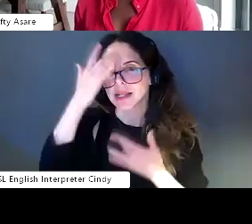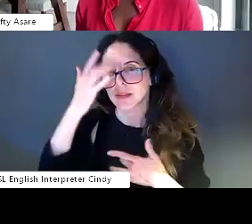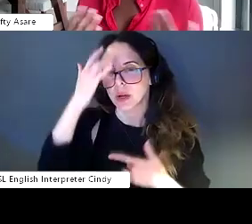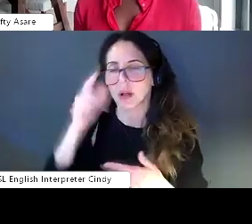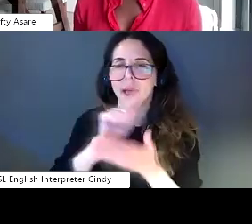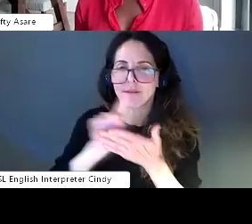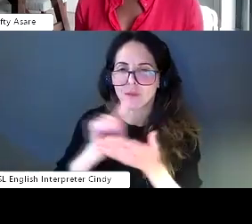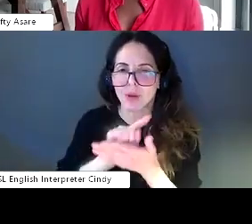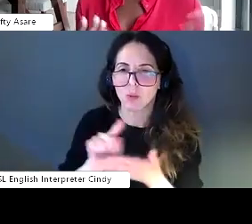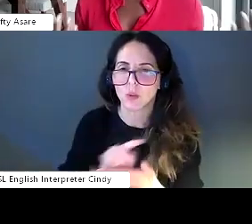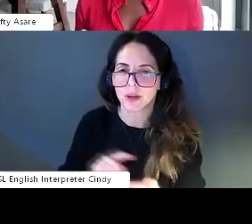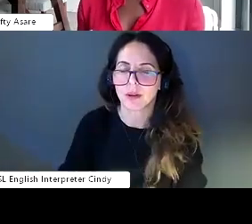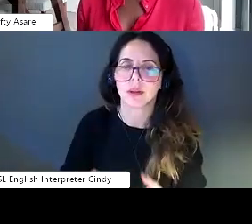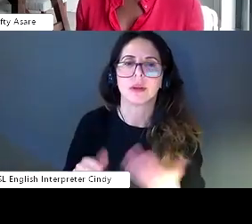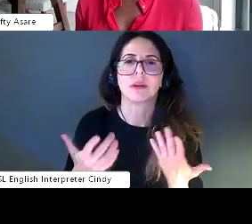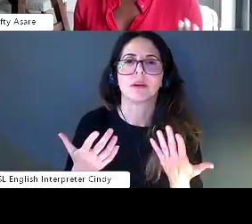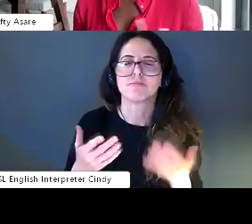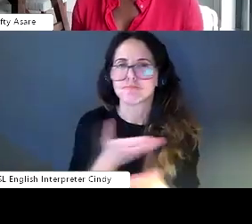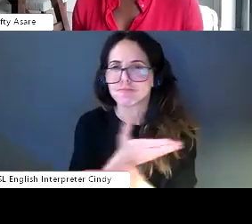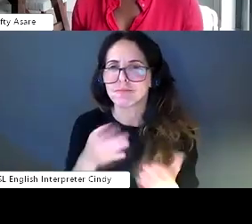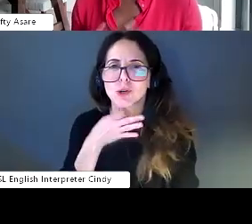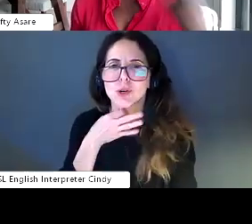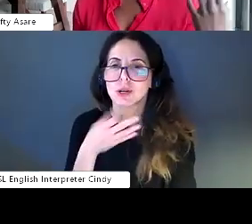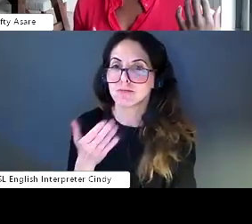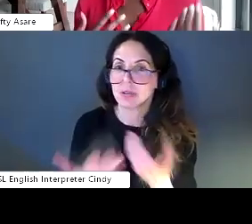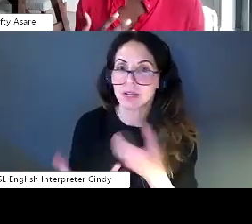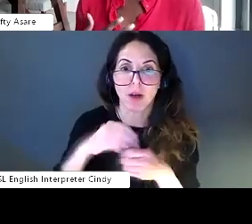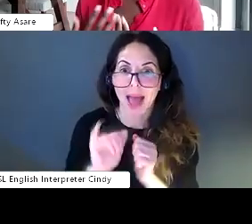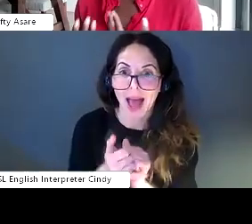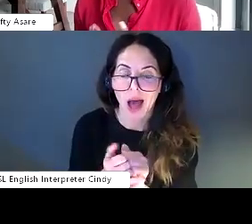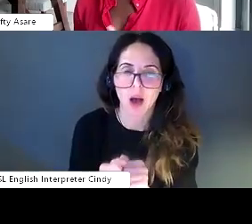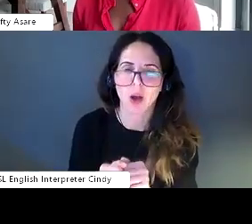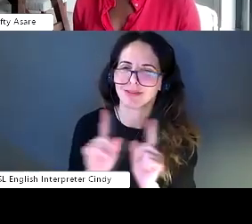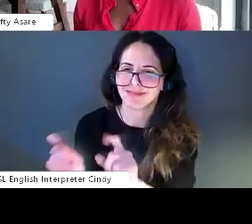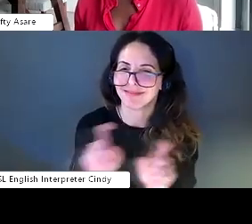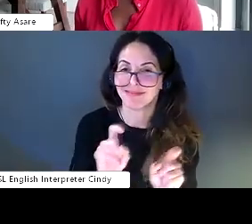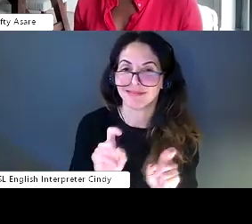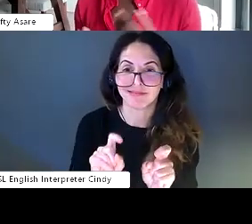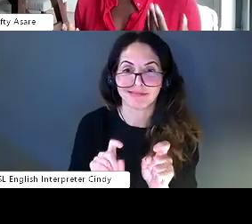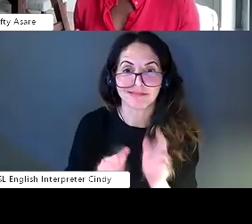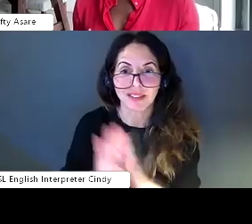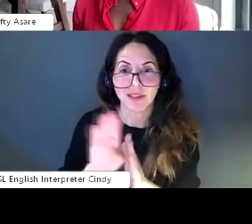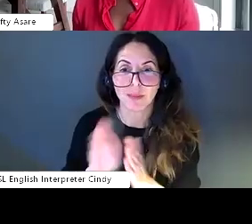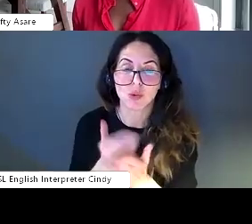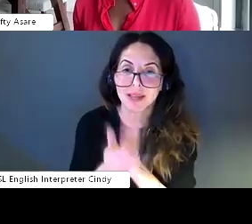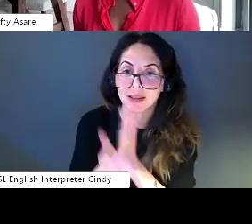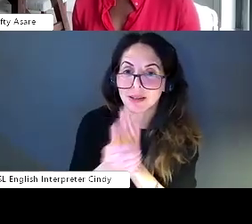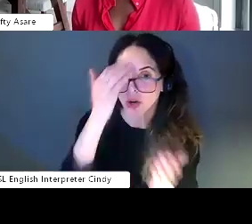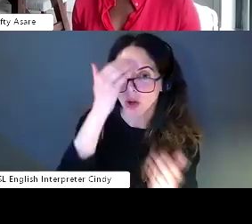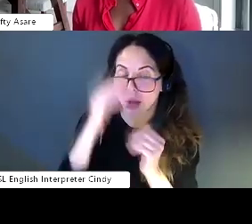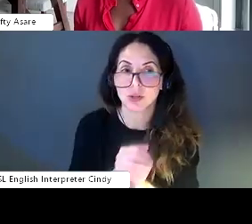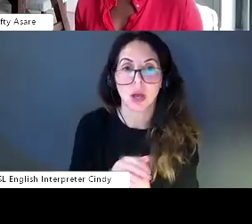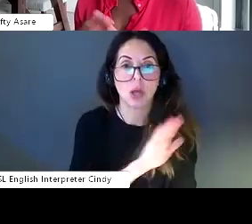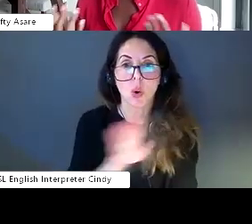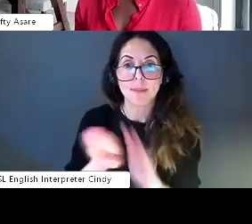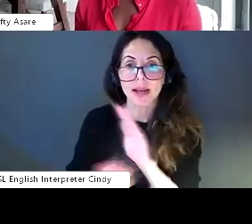weeks, how they engaged with the program, if they had gained any knowledge or skills, if their basic needs were being